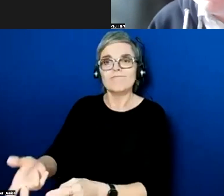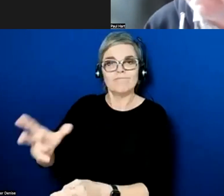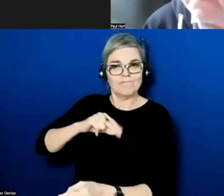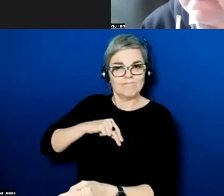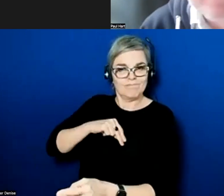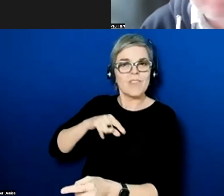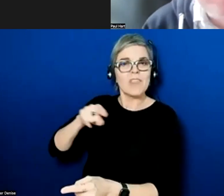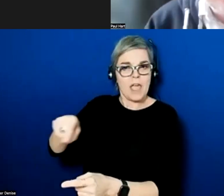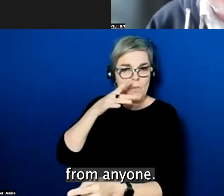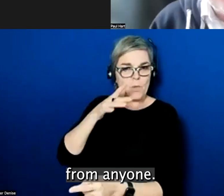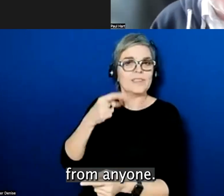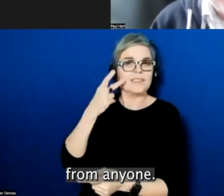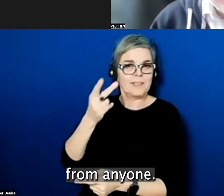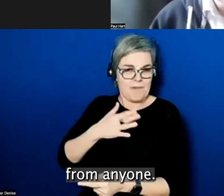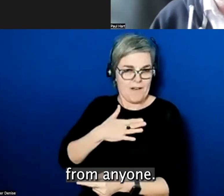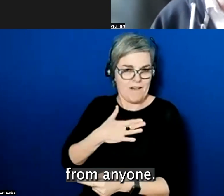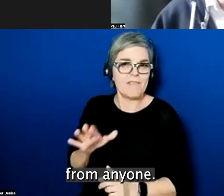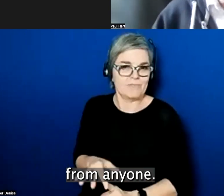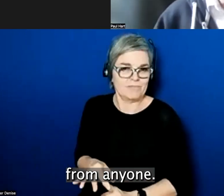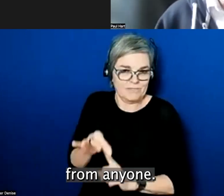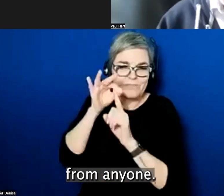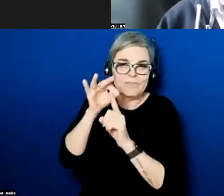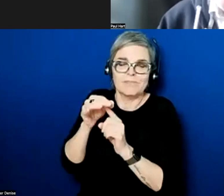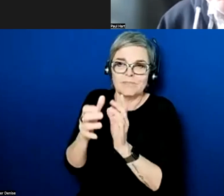thoughts from anyone.